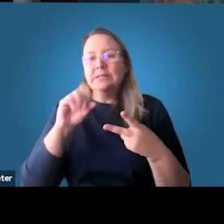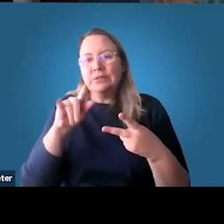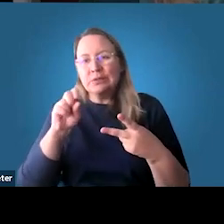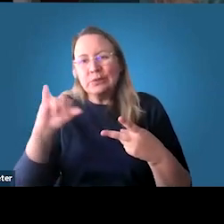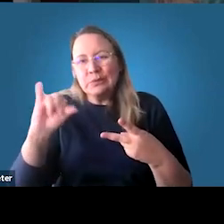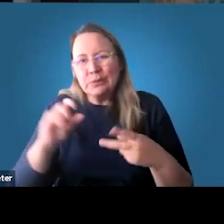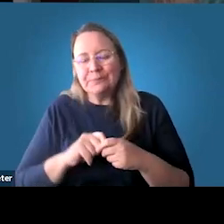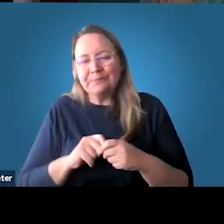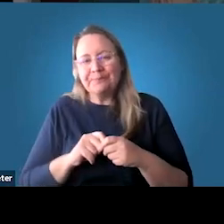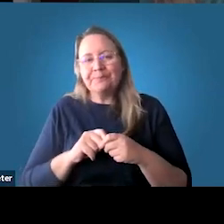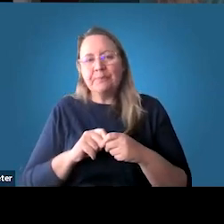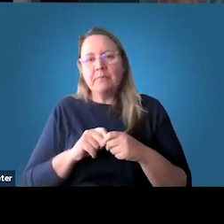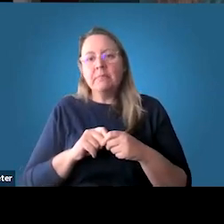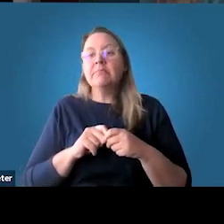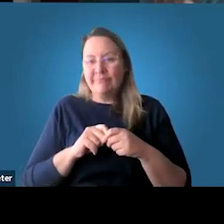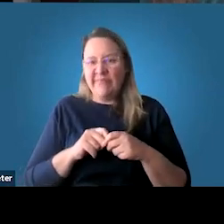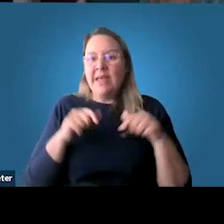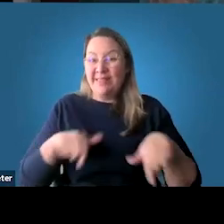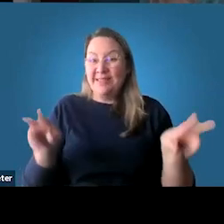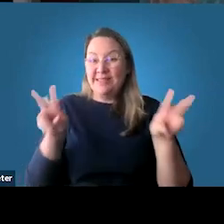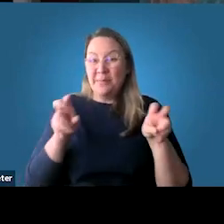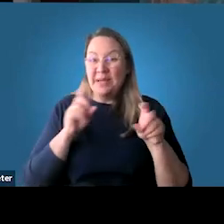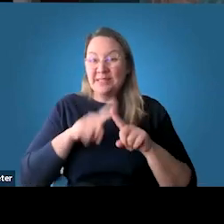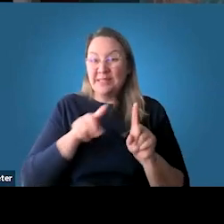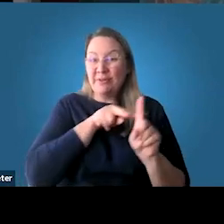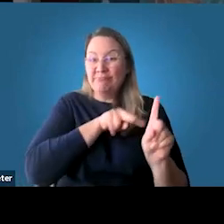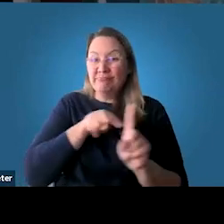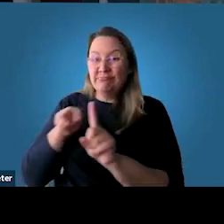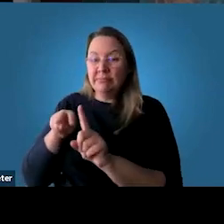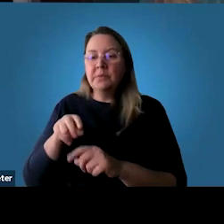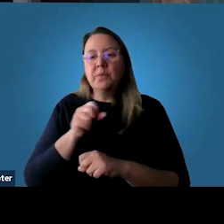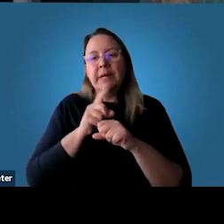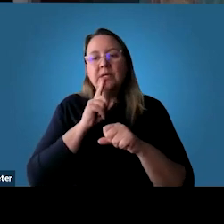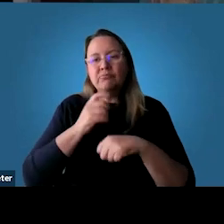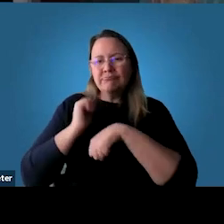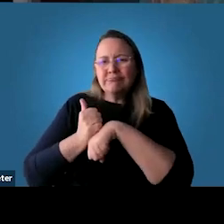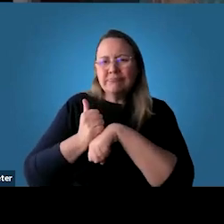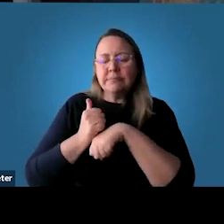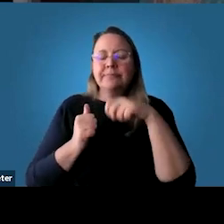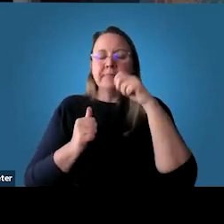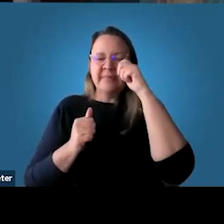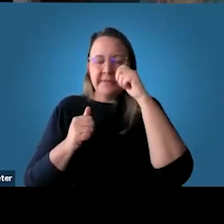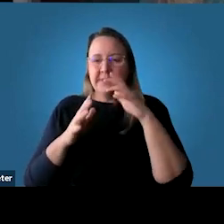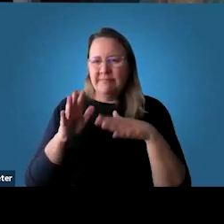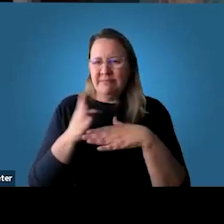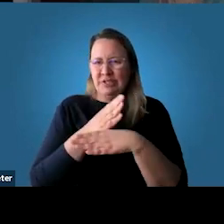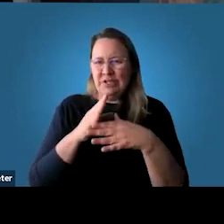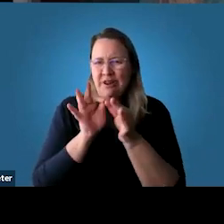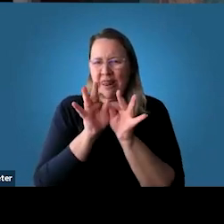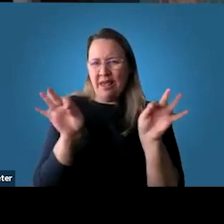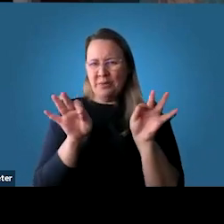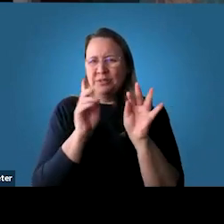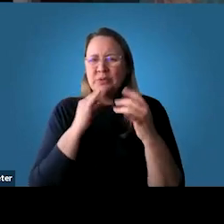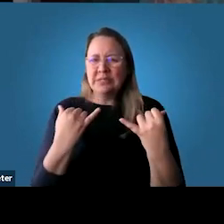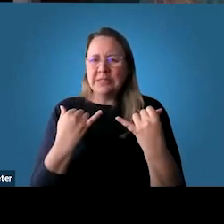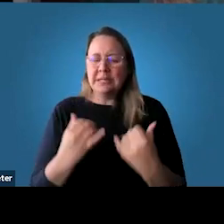acknowledgement that we're all coming at this topic from different places. So I want to set a baseline for some shared language for